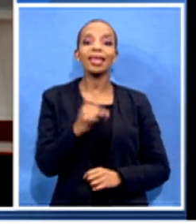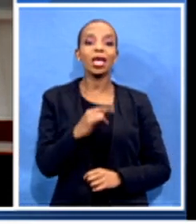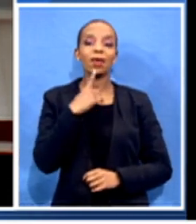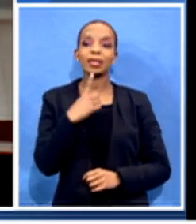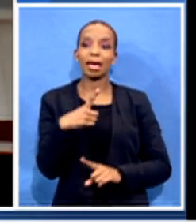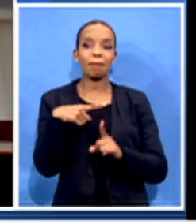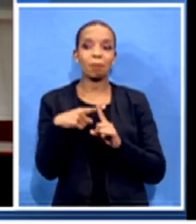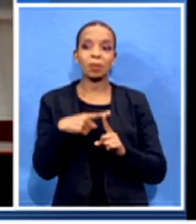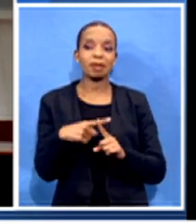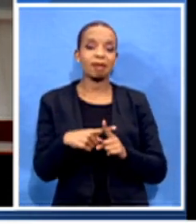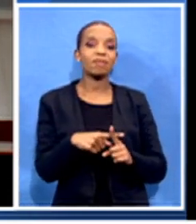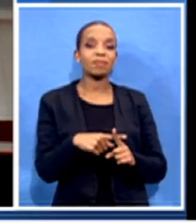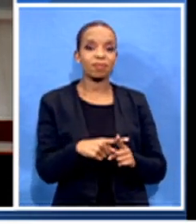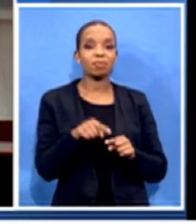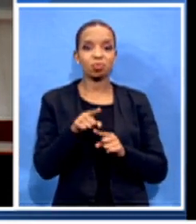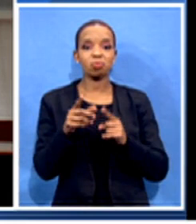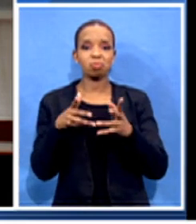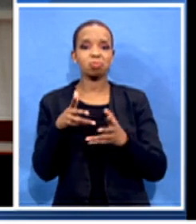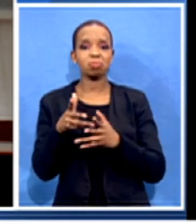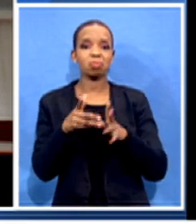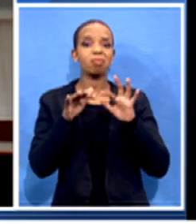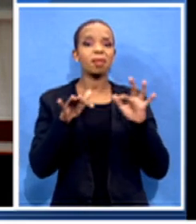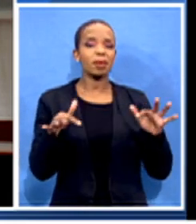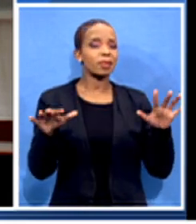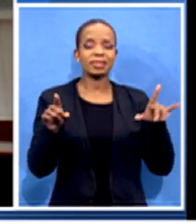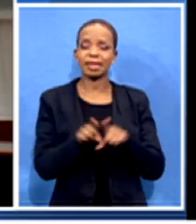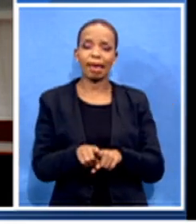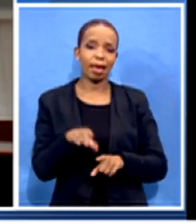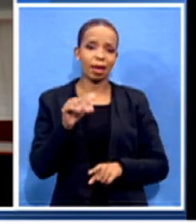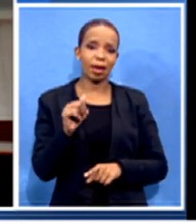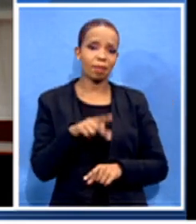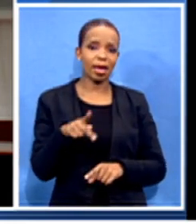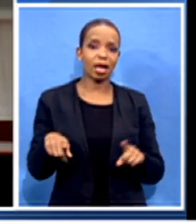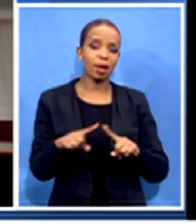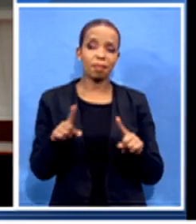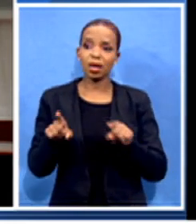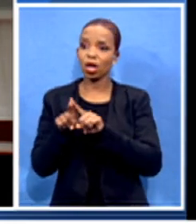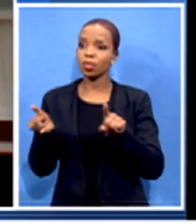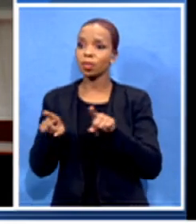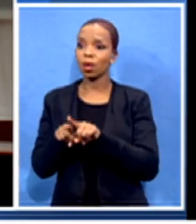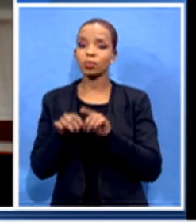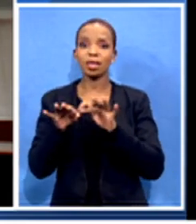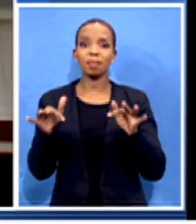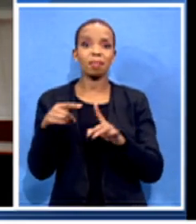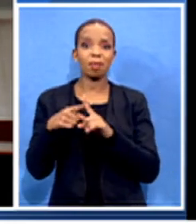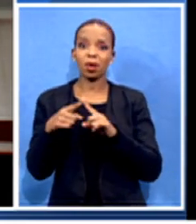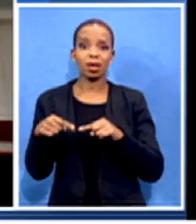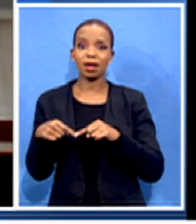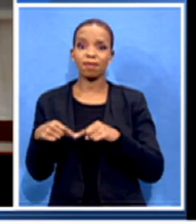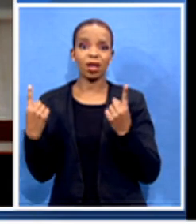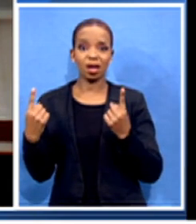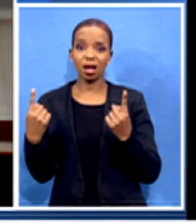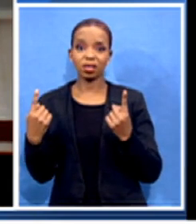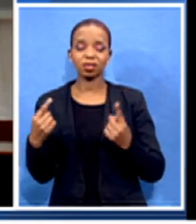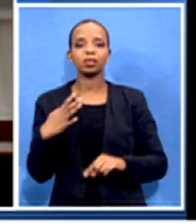with people whom actually also got the same app but who are not positive, it will definitely, at the same